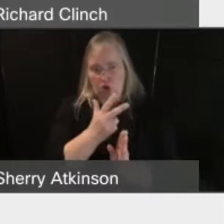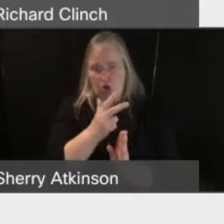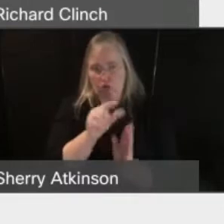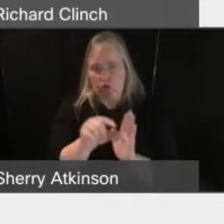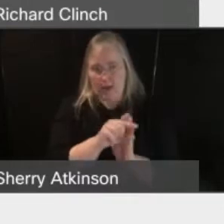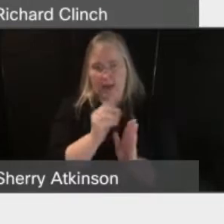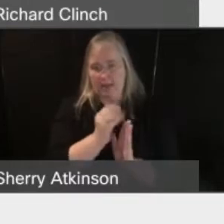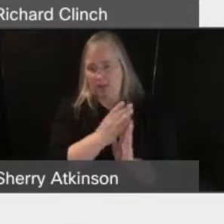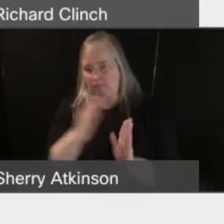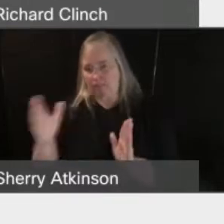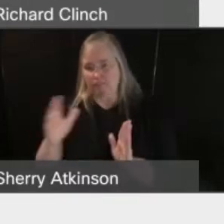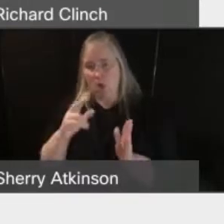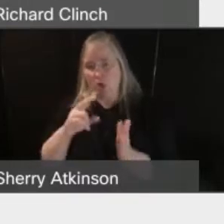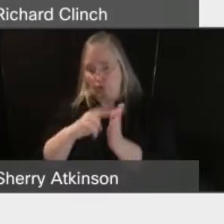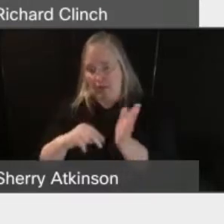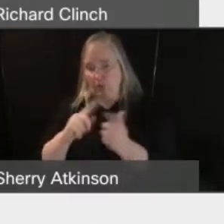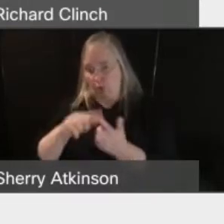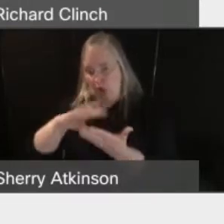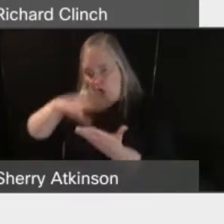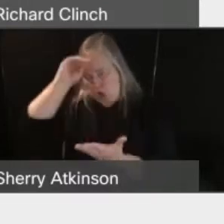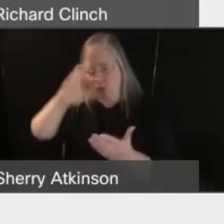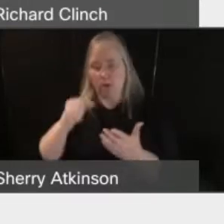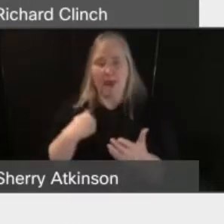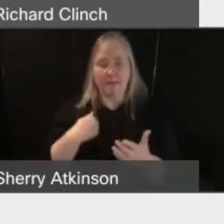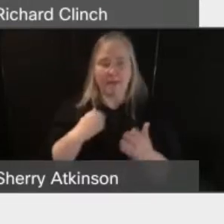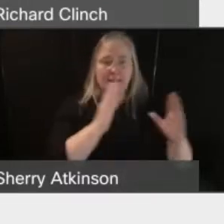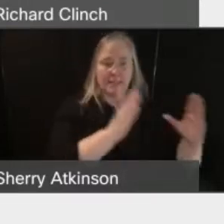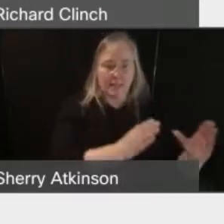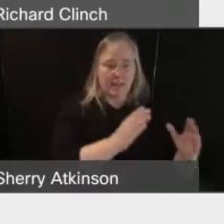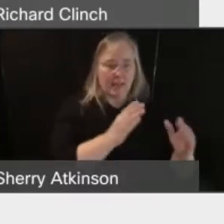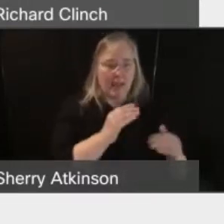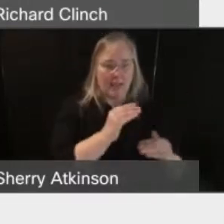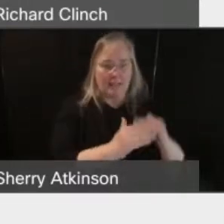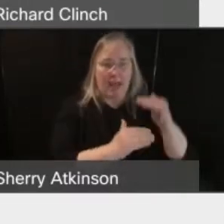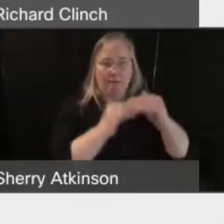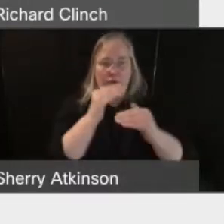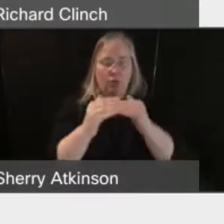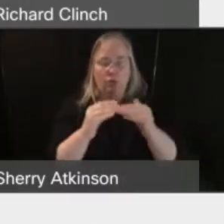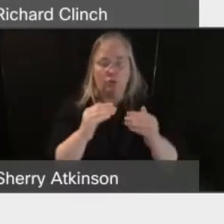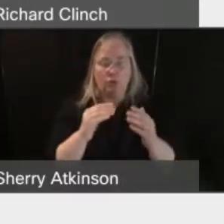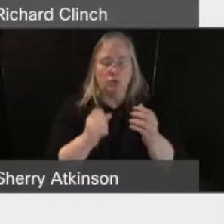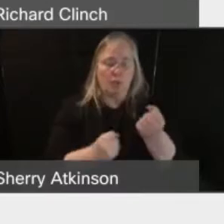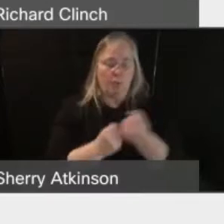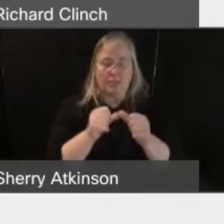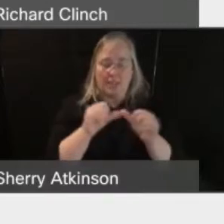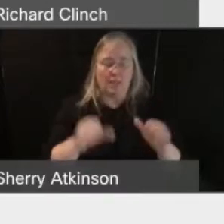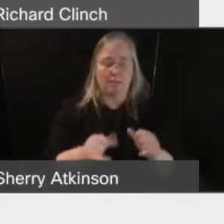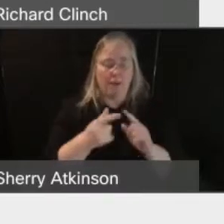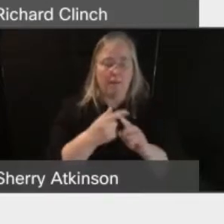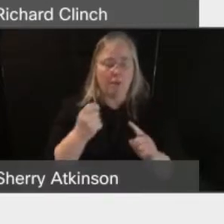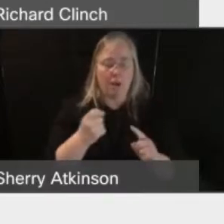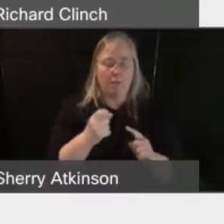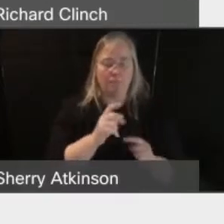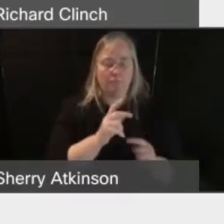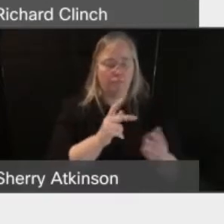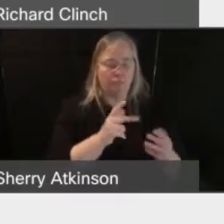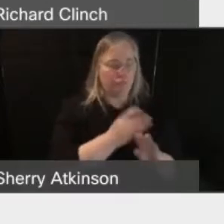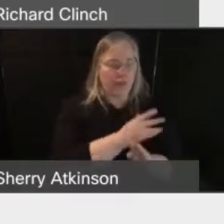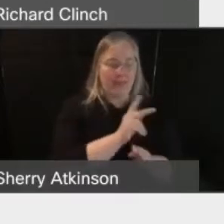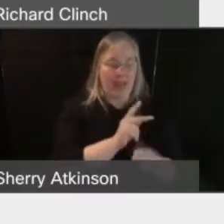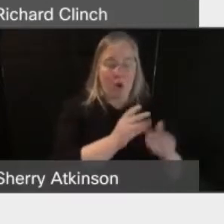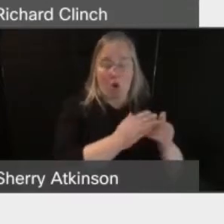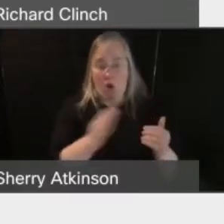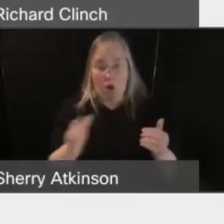scaffold support system from pre-K through 12 to identify readers, because we recognize if children